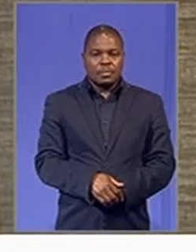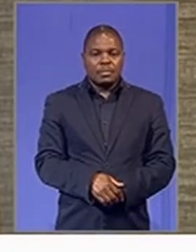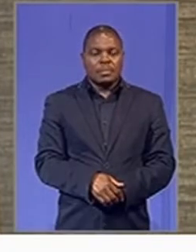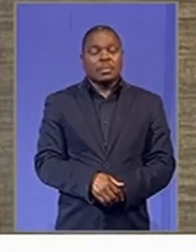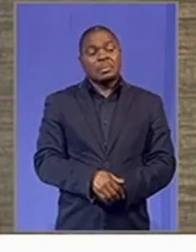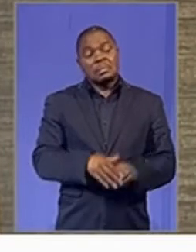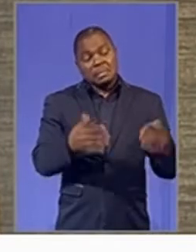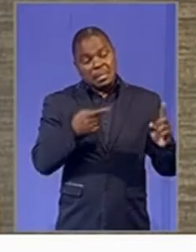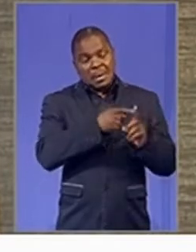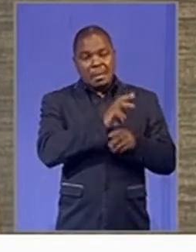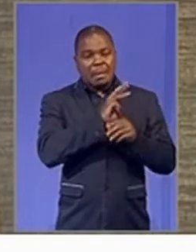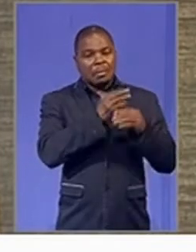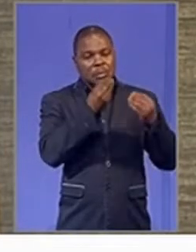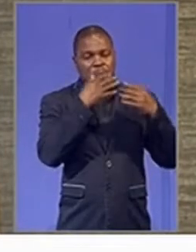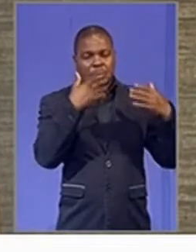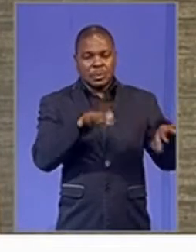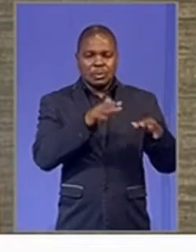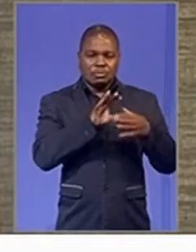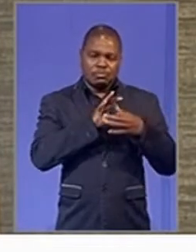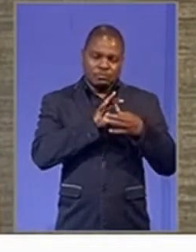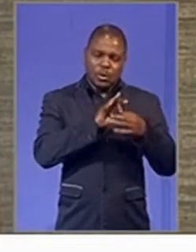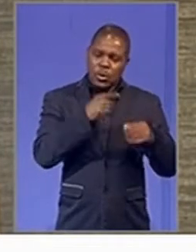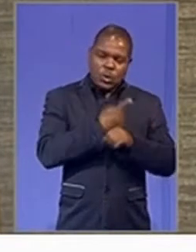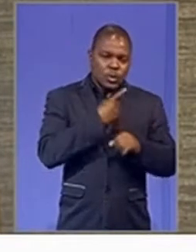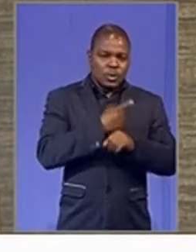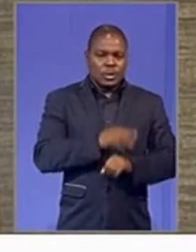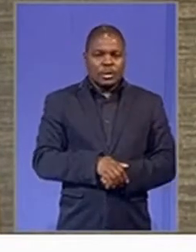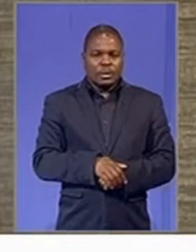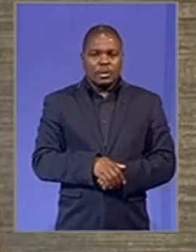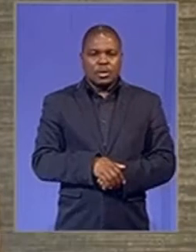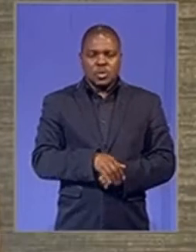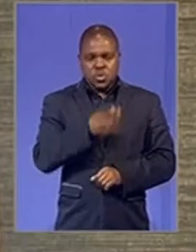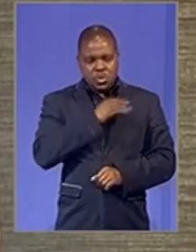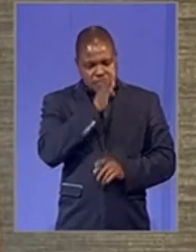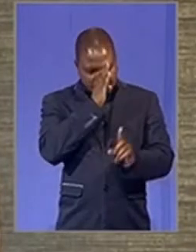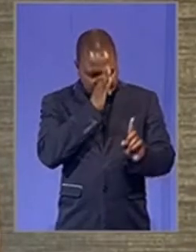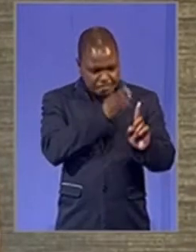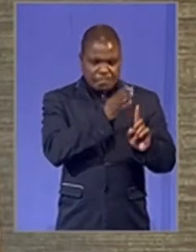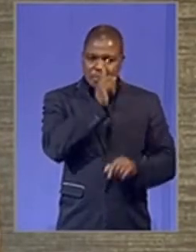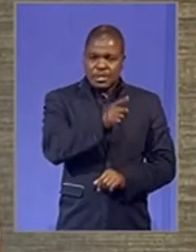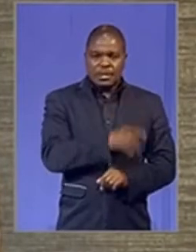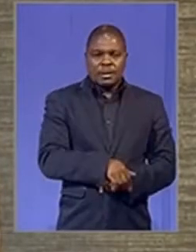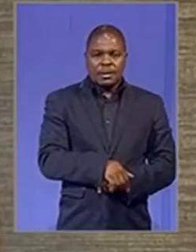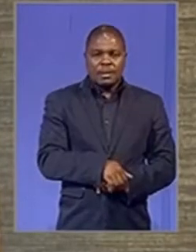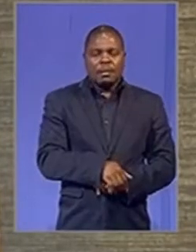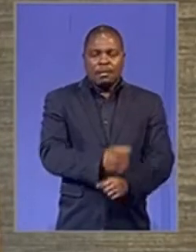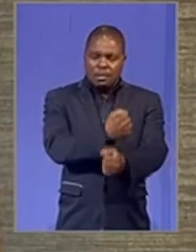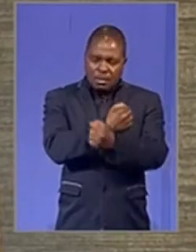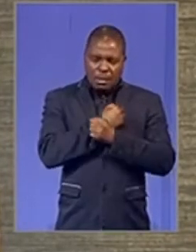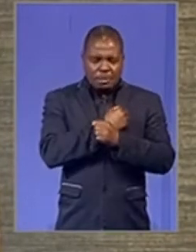us. Loyalty, always. Ruthless loyalty. Ruthless